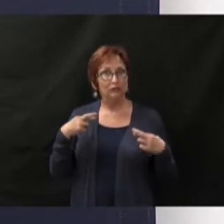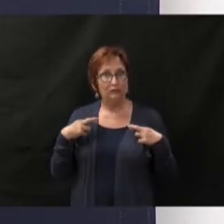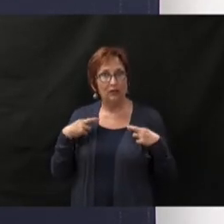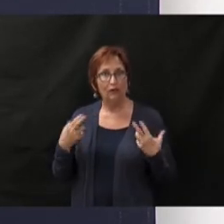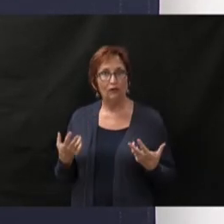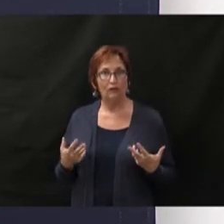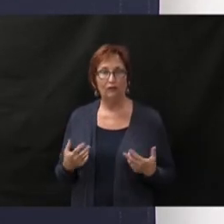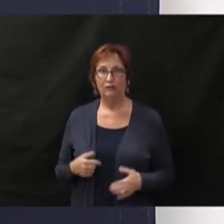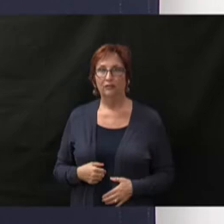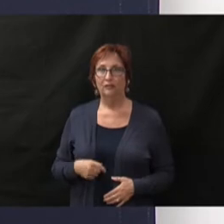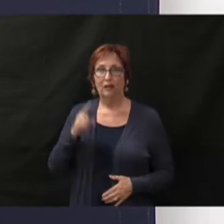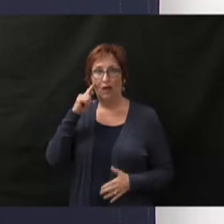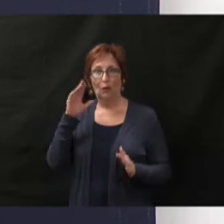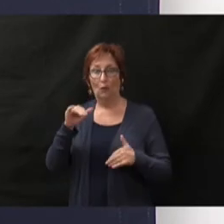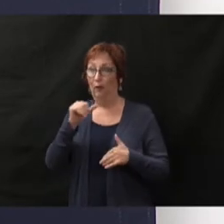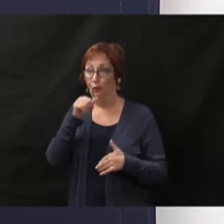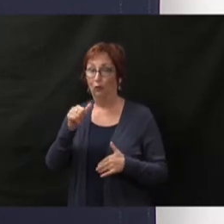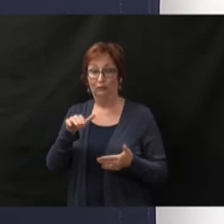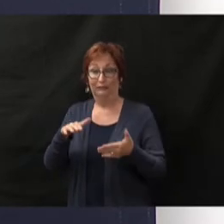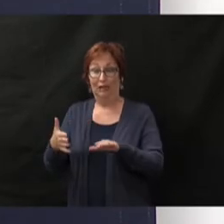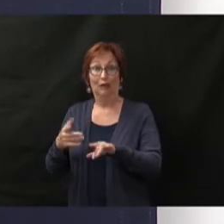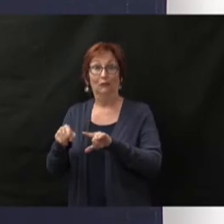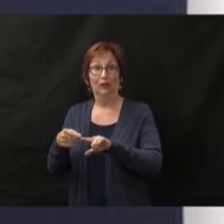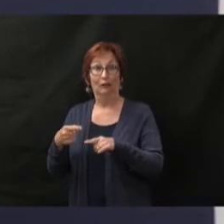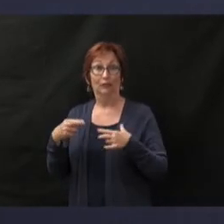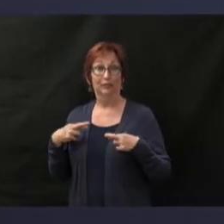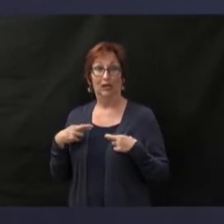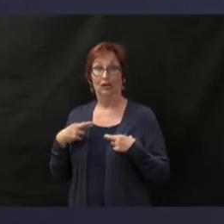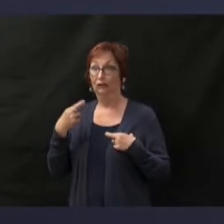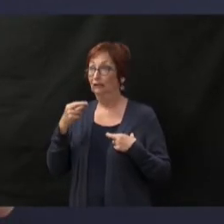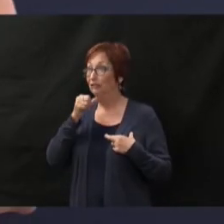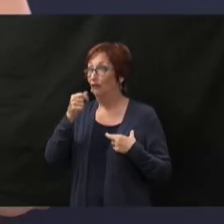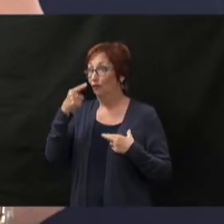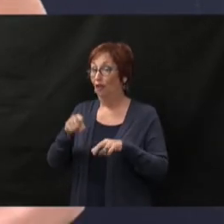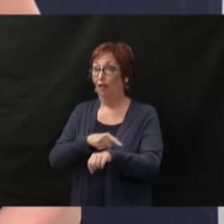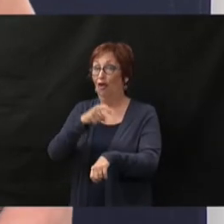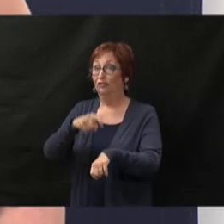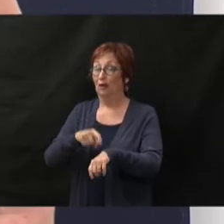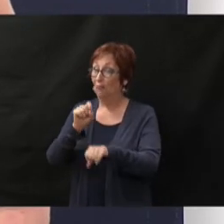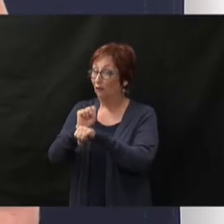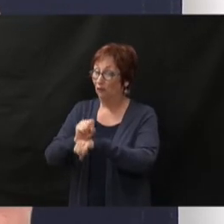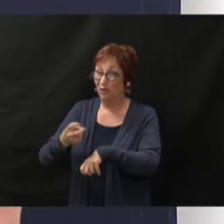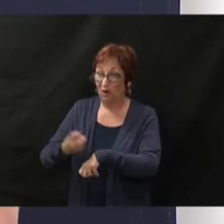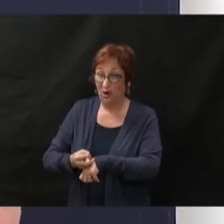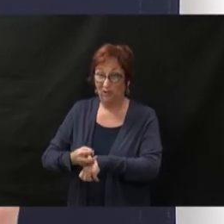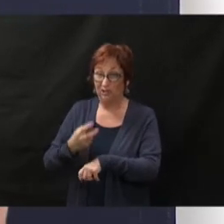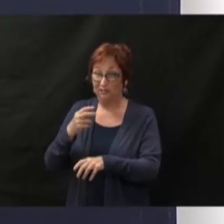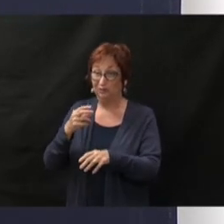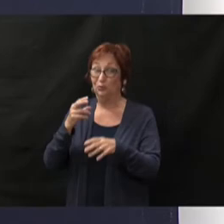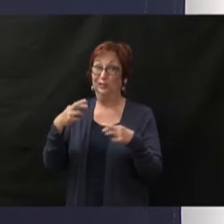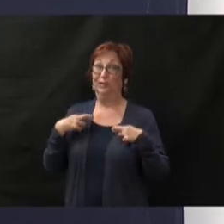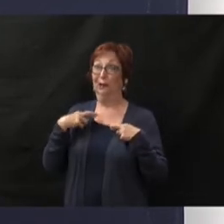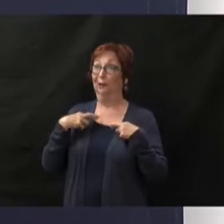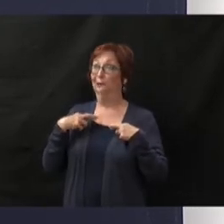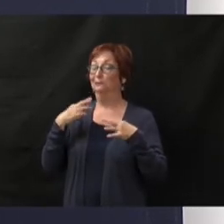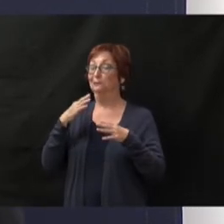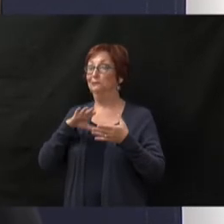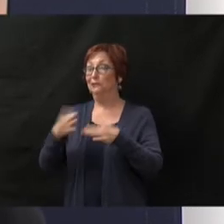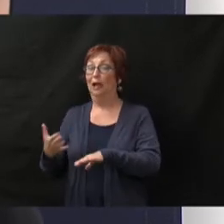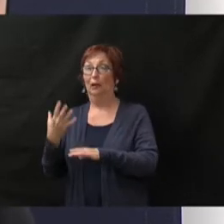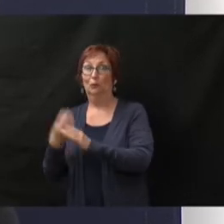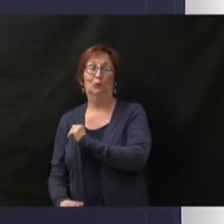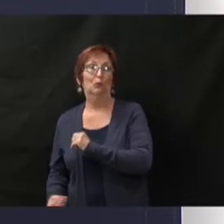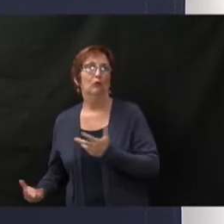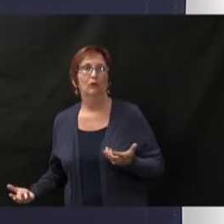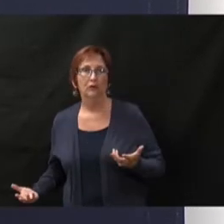I hope I don't die when I retire. Not for a long time. I've worked too hard to die. So I explain how when you retire,